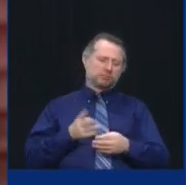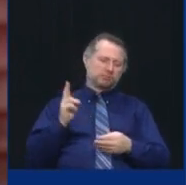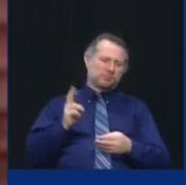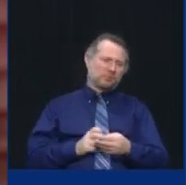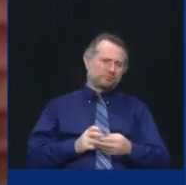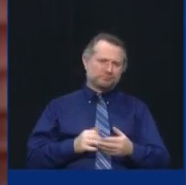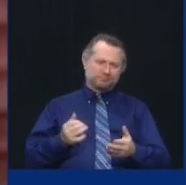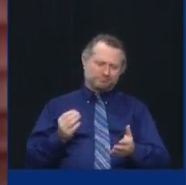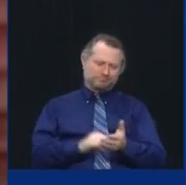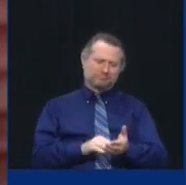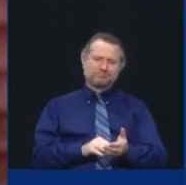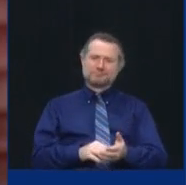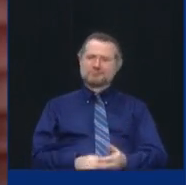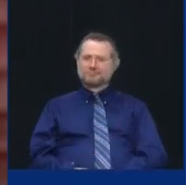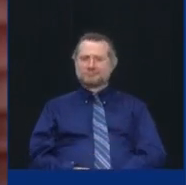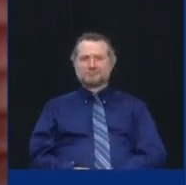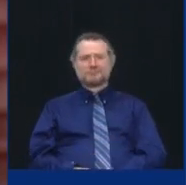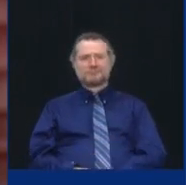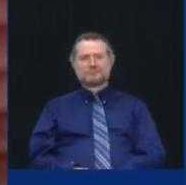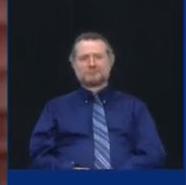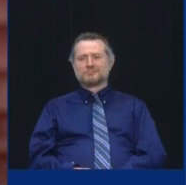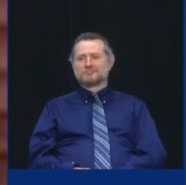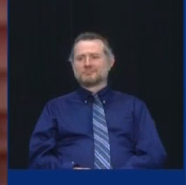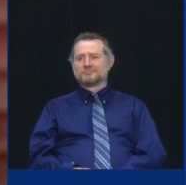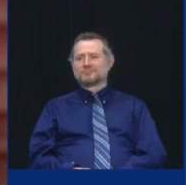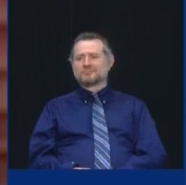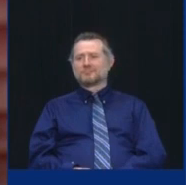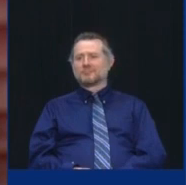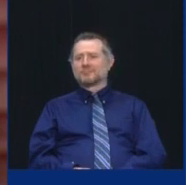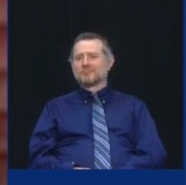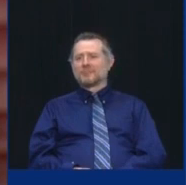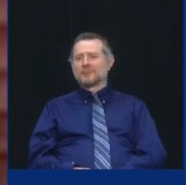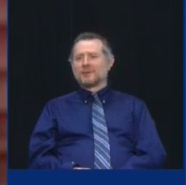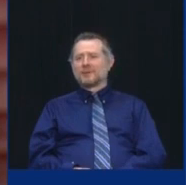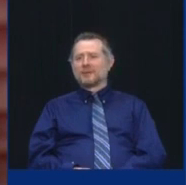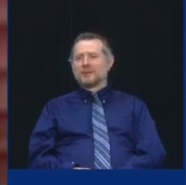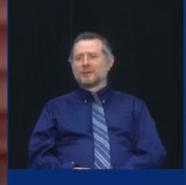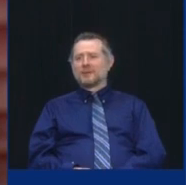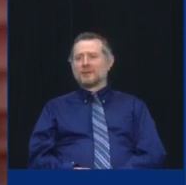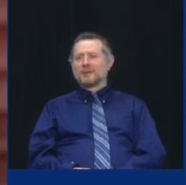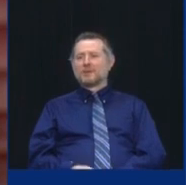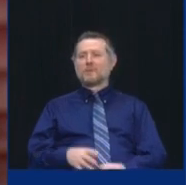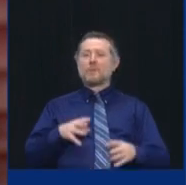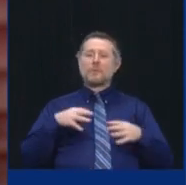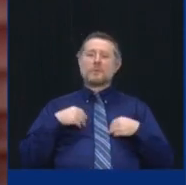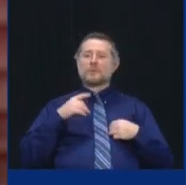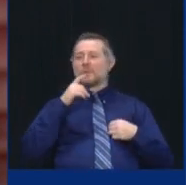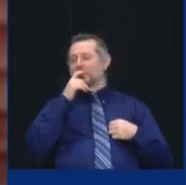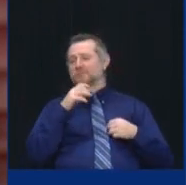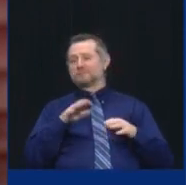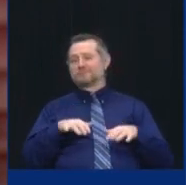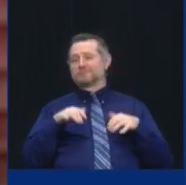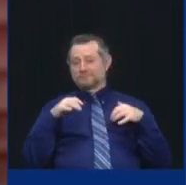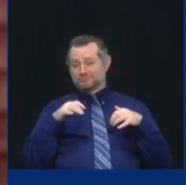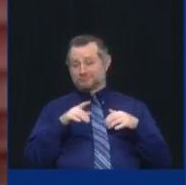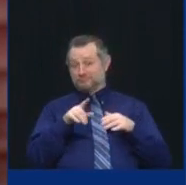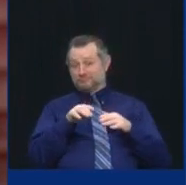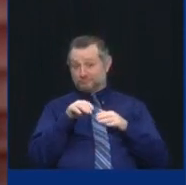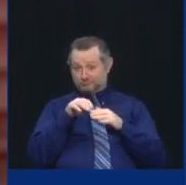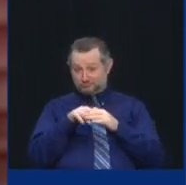They can check. They can ask at the door. They can ask when you're seated at the